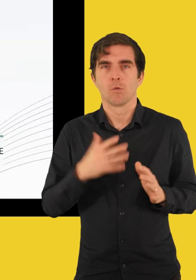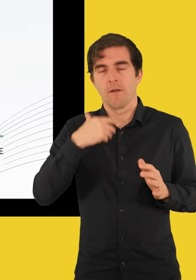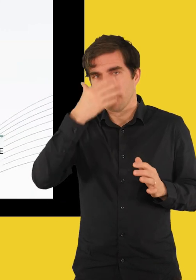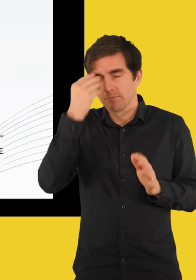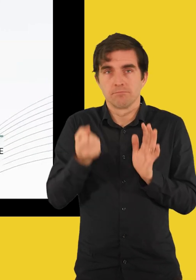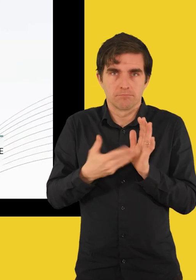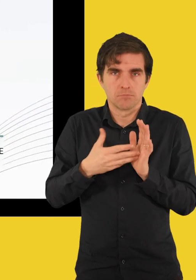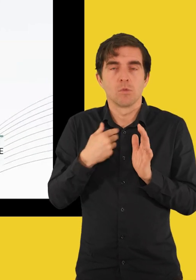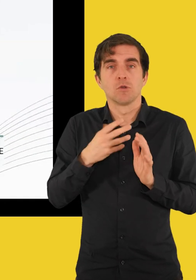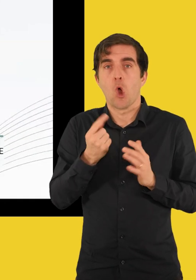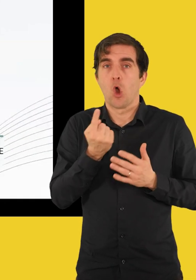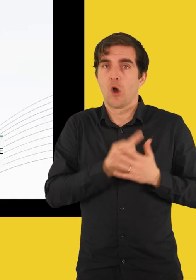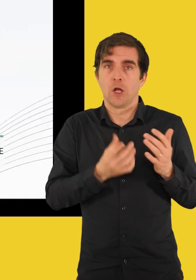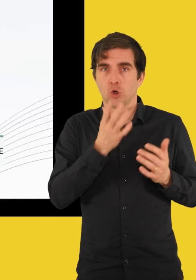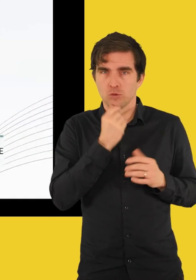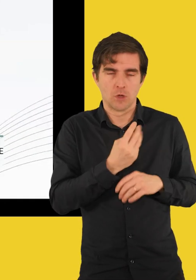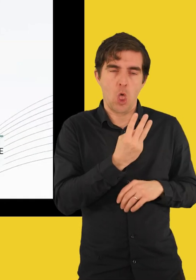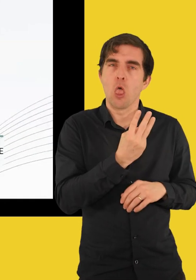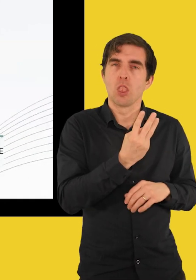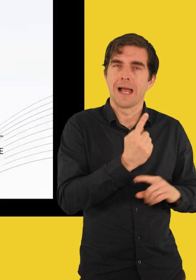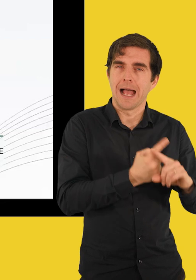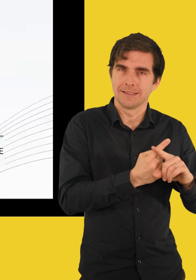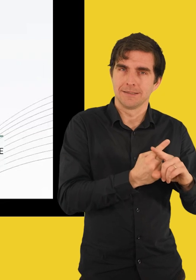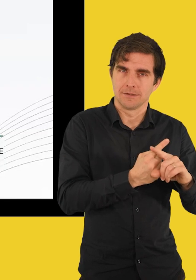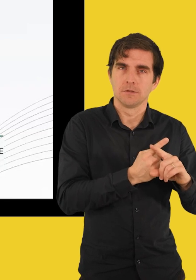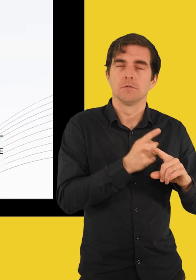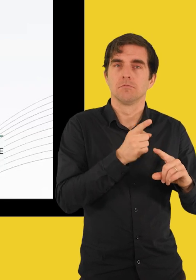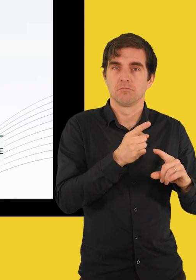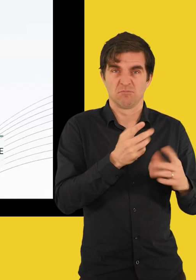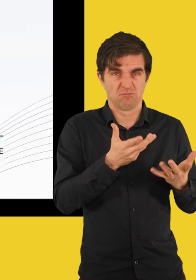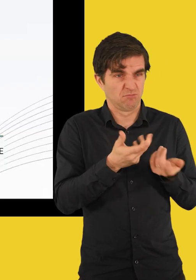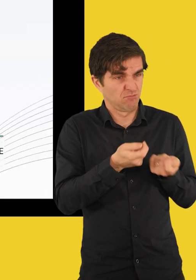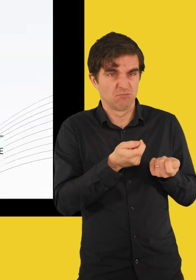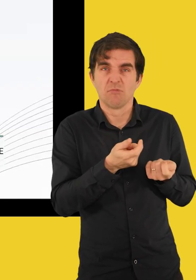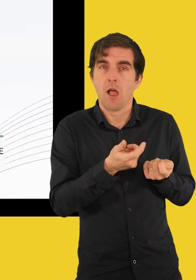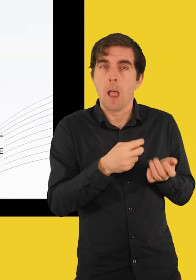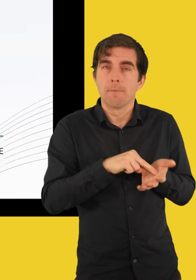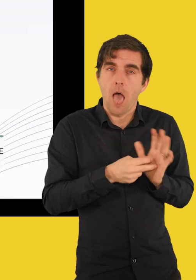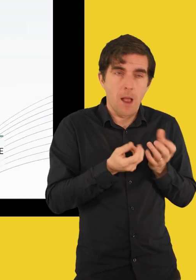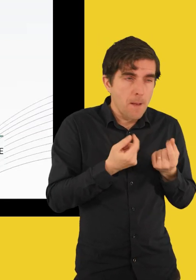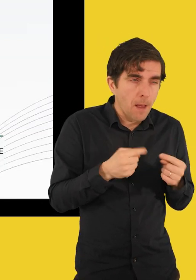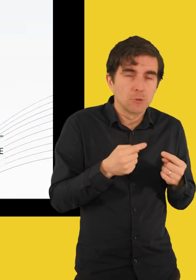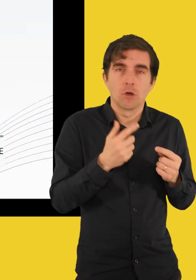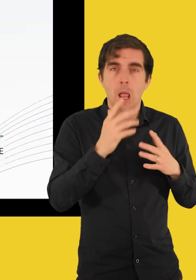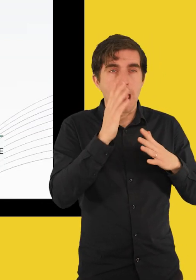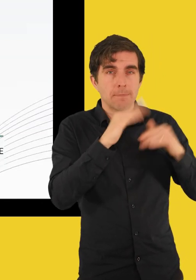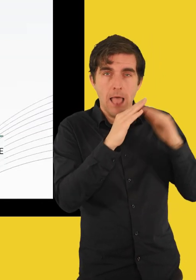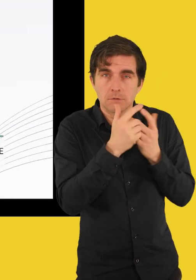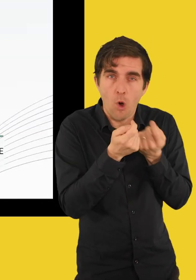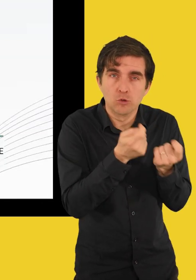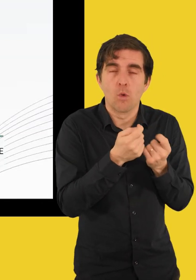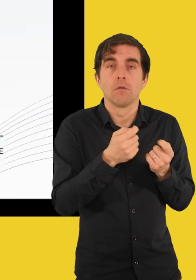And also I forgot to mention, not only we use the 3X, which control not only planning permission, building